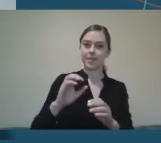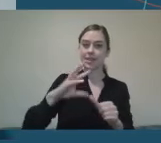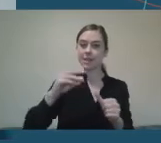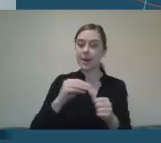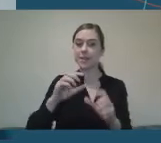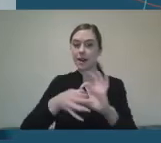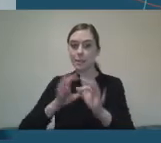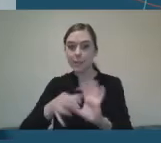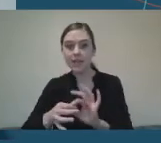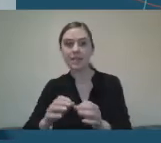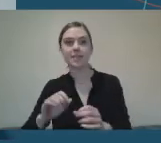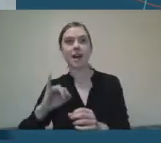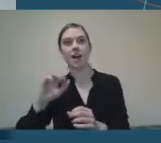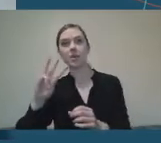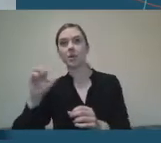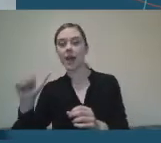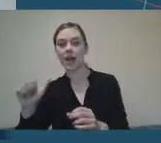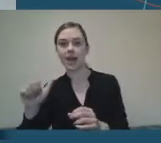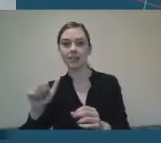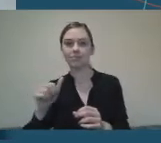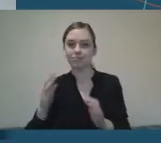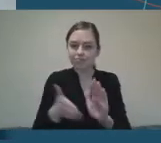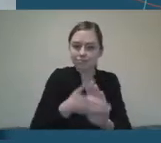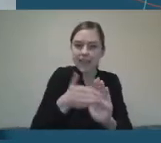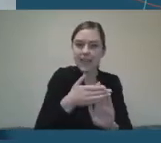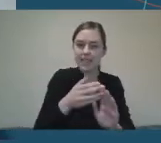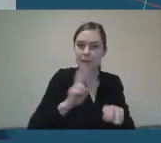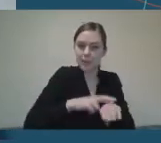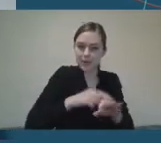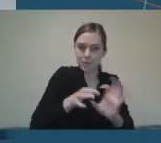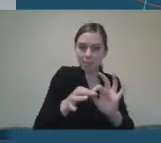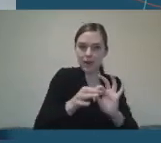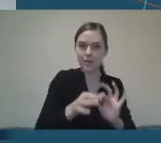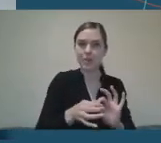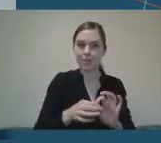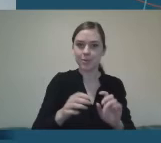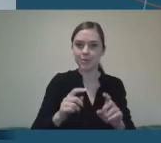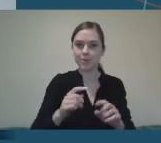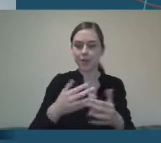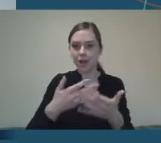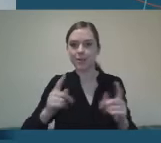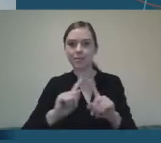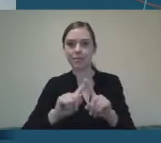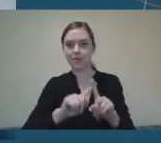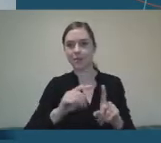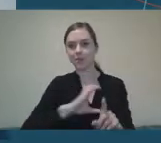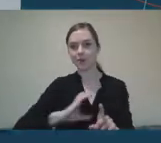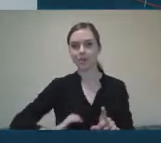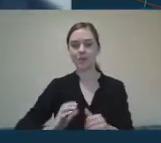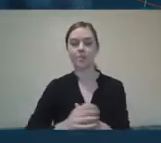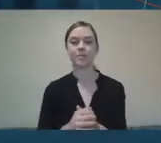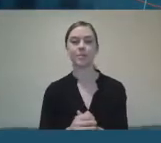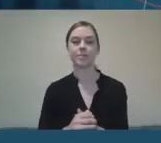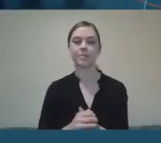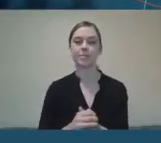a better partnership with our mainstream clubs and us in Basketball Ireland with them. And are you getting really